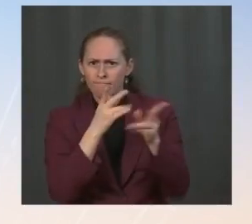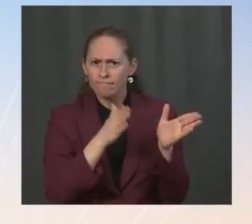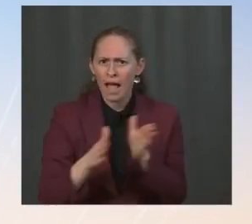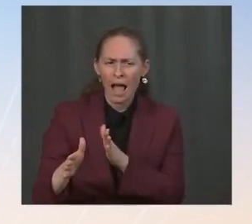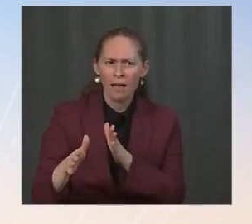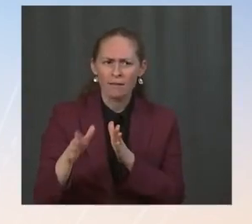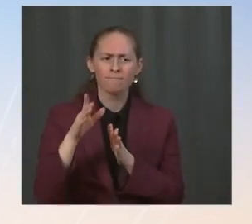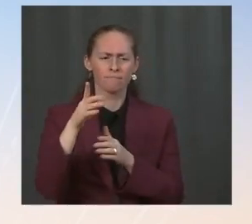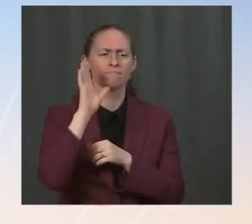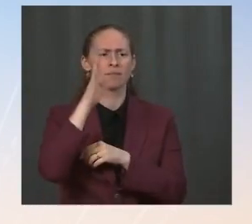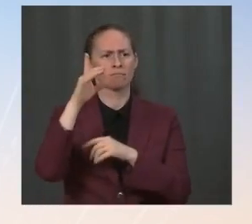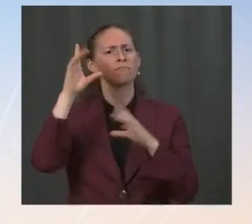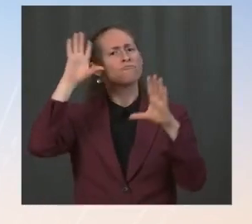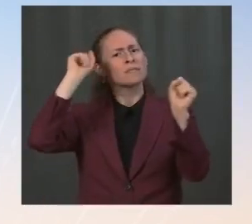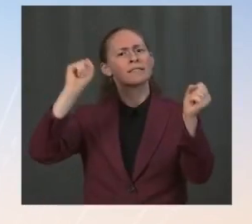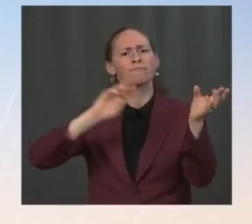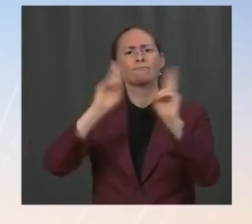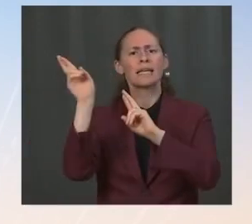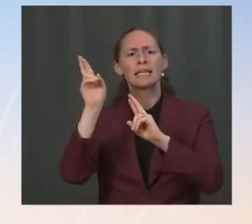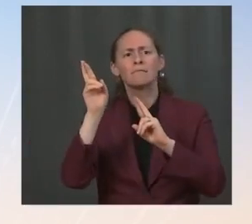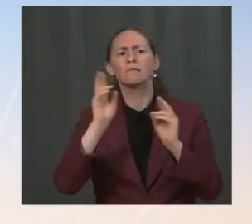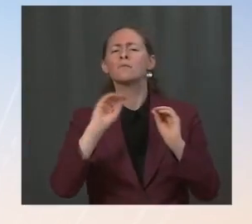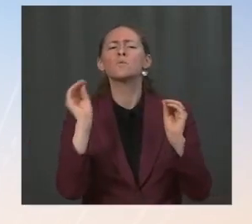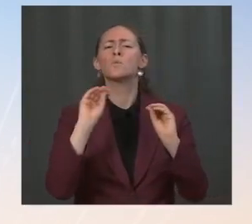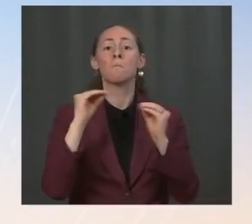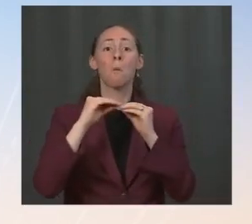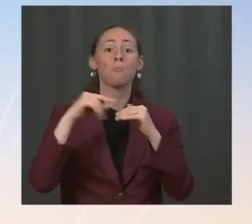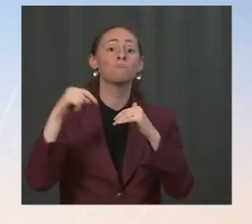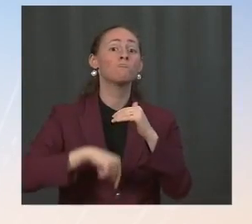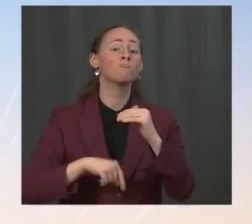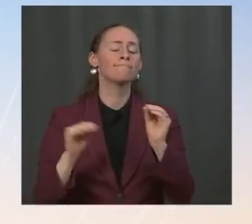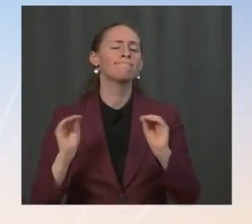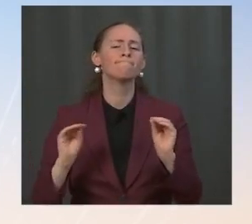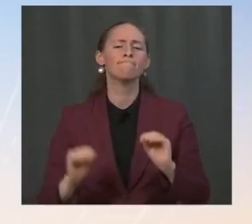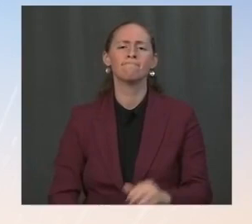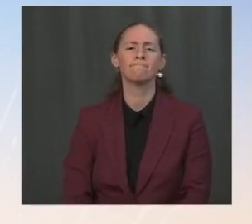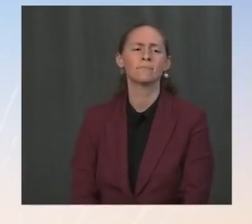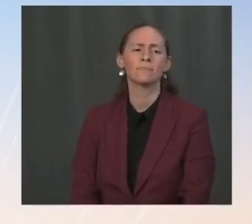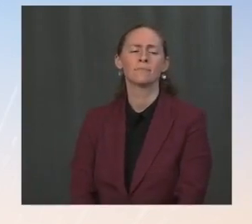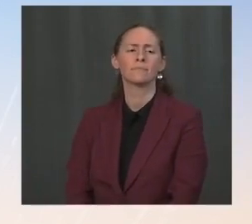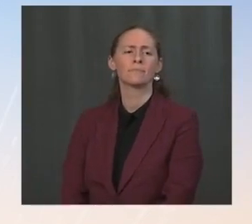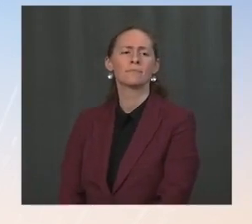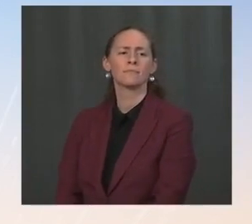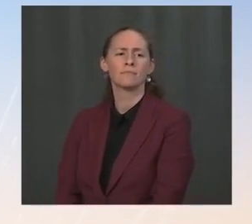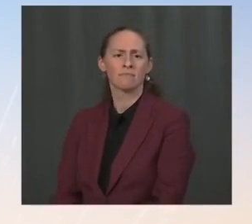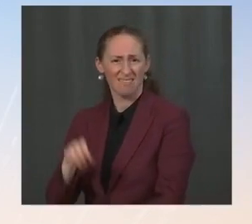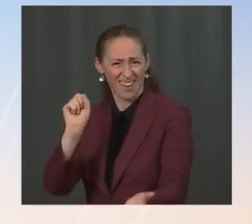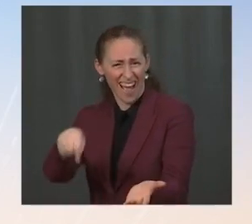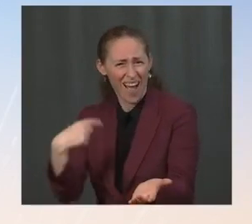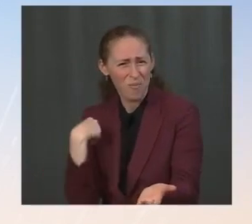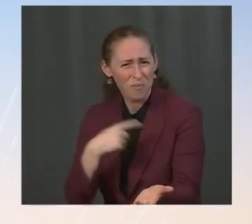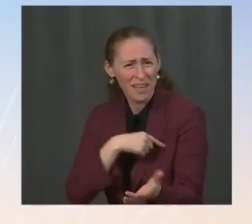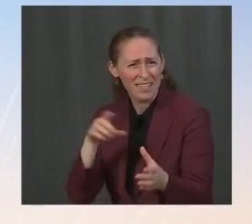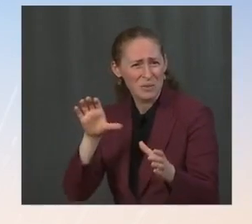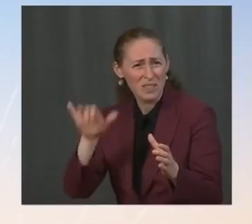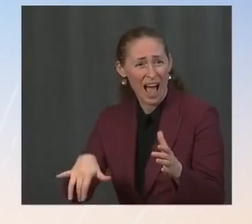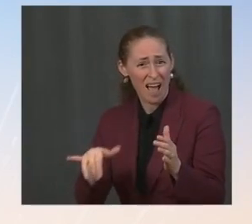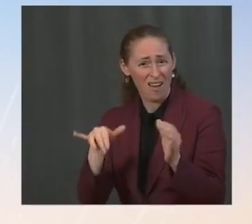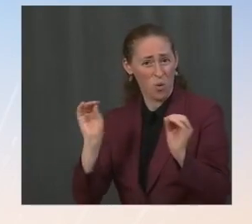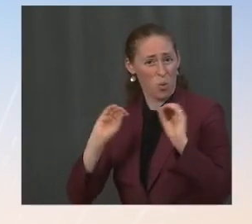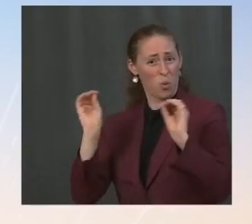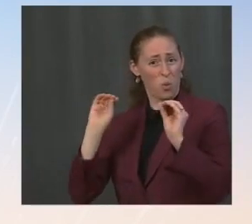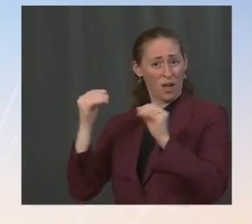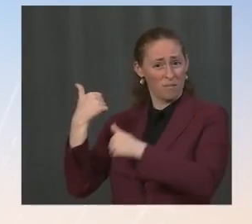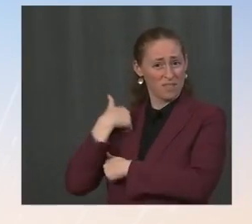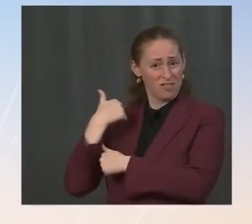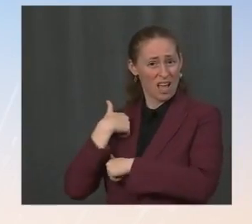committed to delivering on, but I don't have anything to outline for you today on that. And is it possible to do that with no military troops, no military bases in the